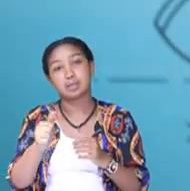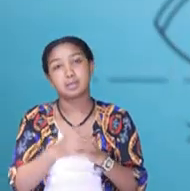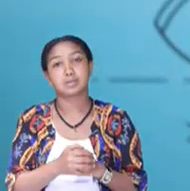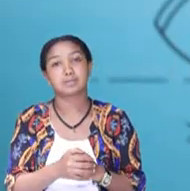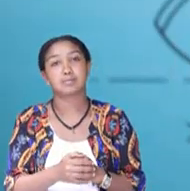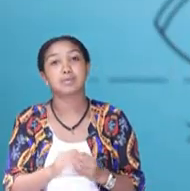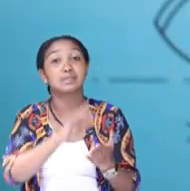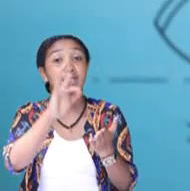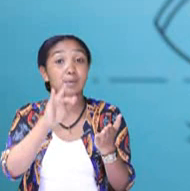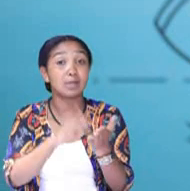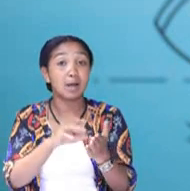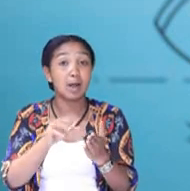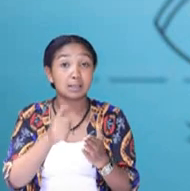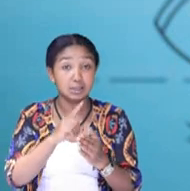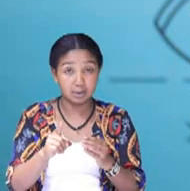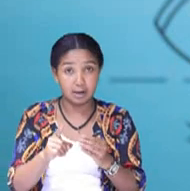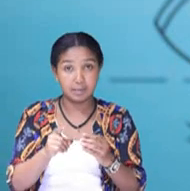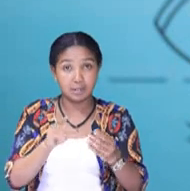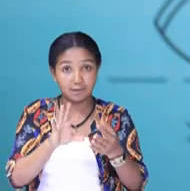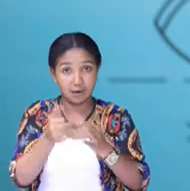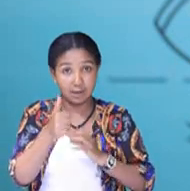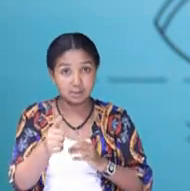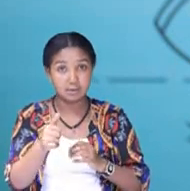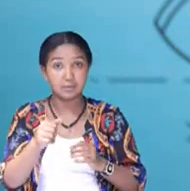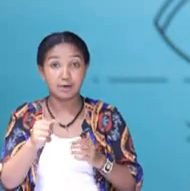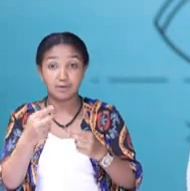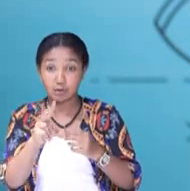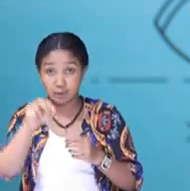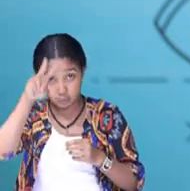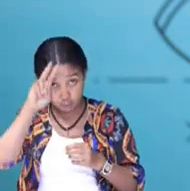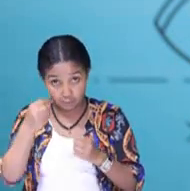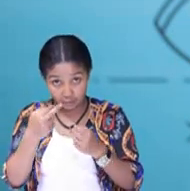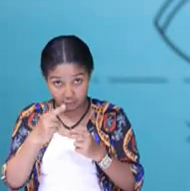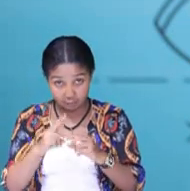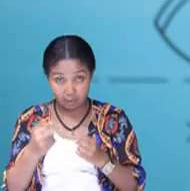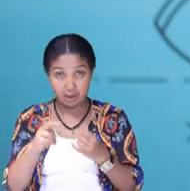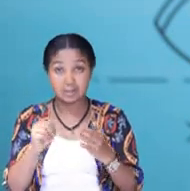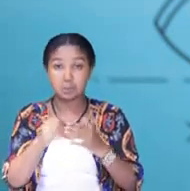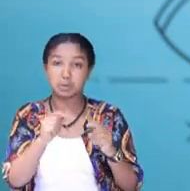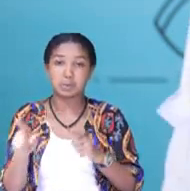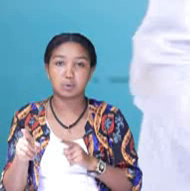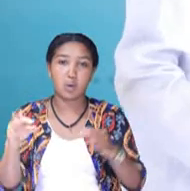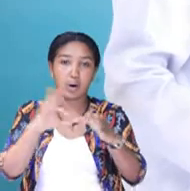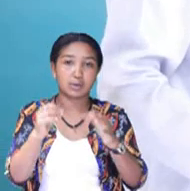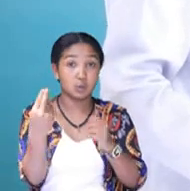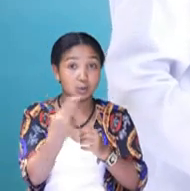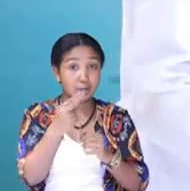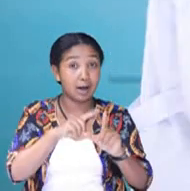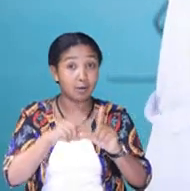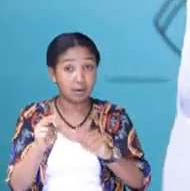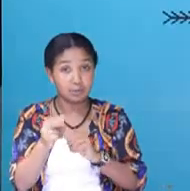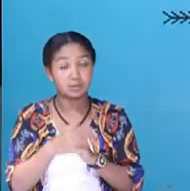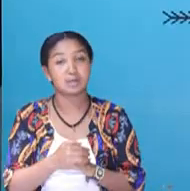acceleration. Centripetal acceleration can be defined as tangential velocity squared over radius r. It's also possible to correlate using